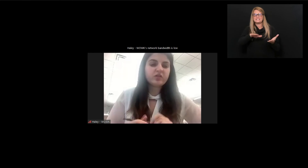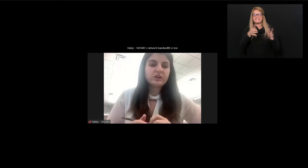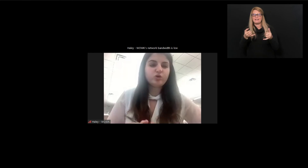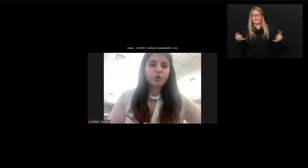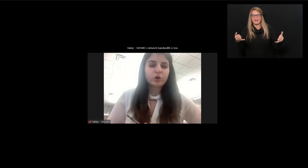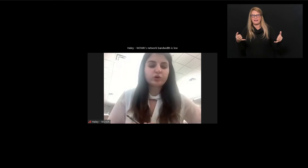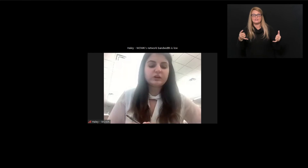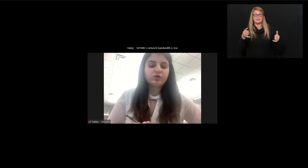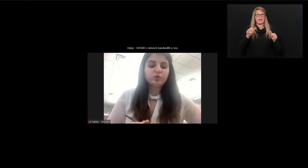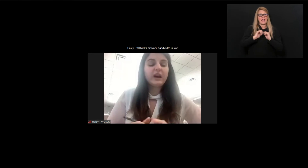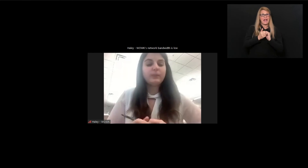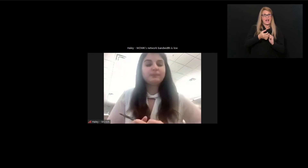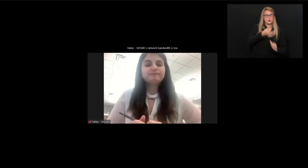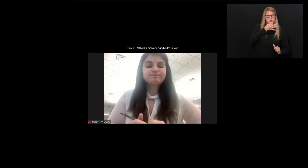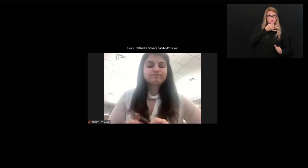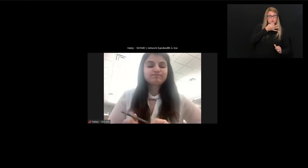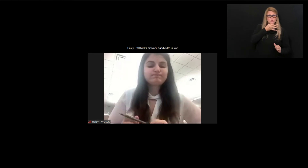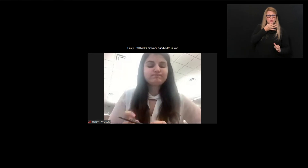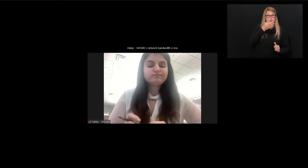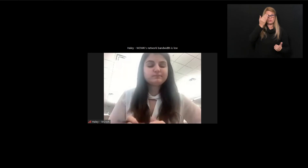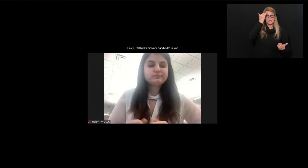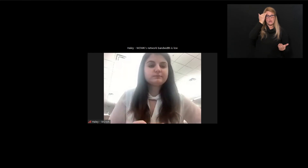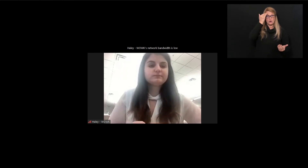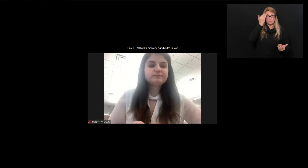or is it too early to tell?